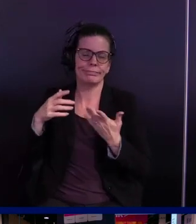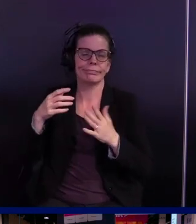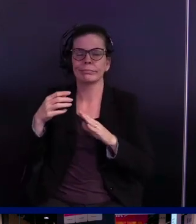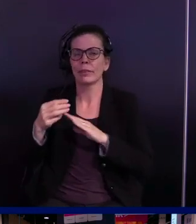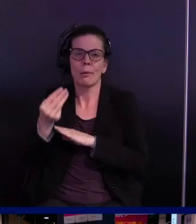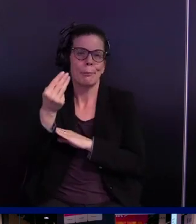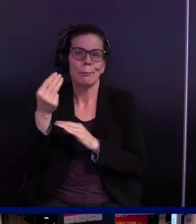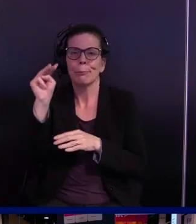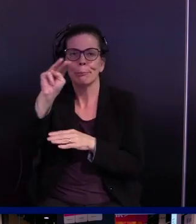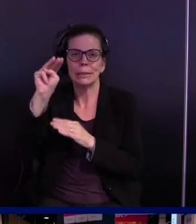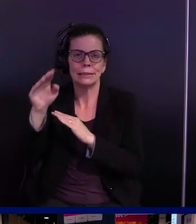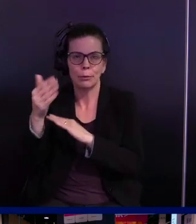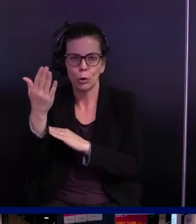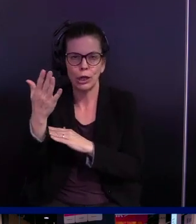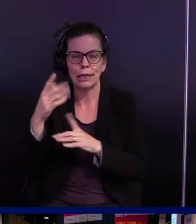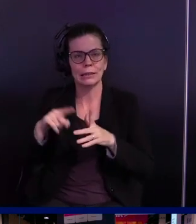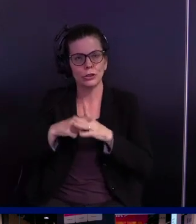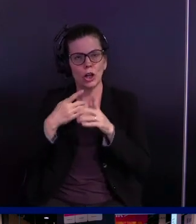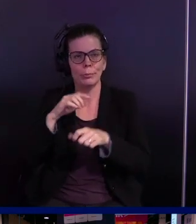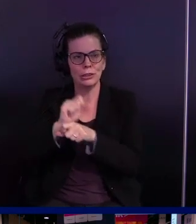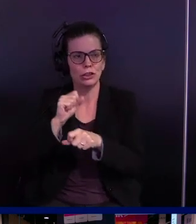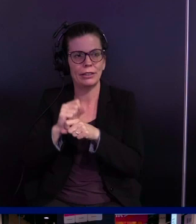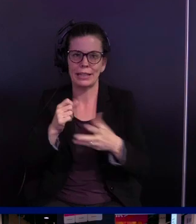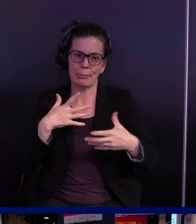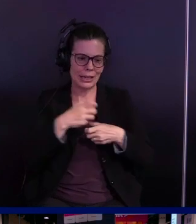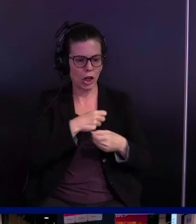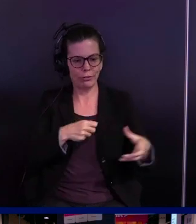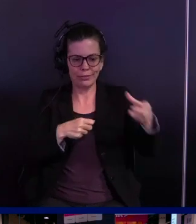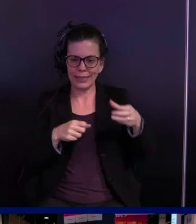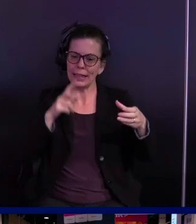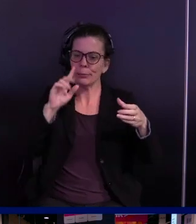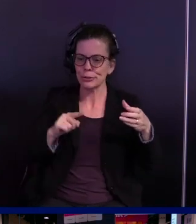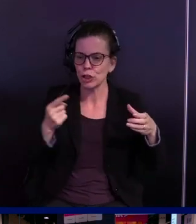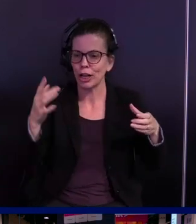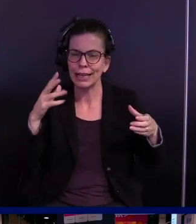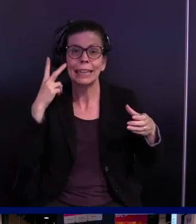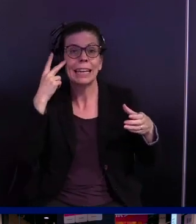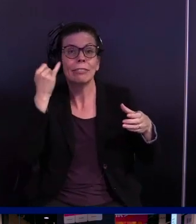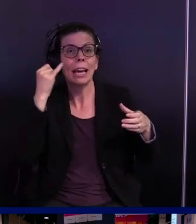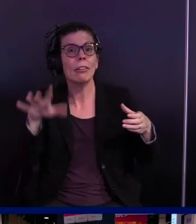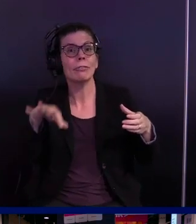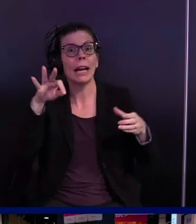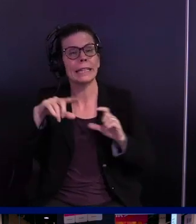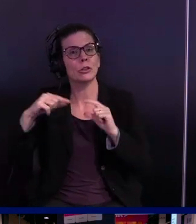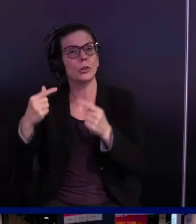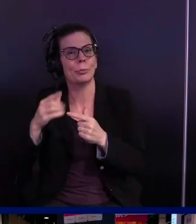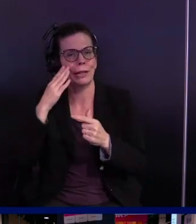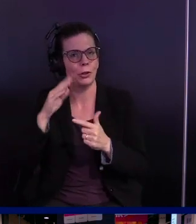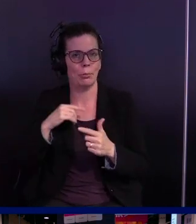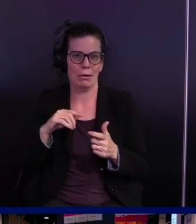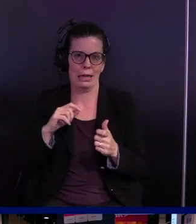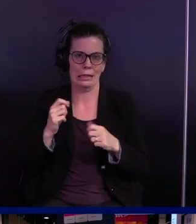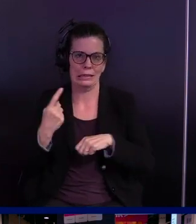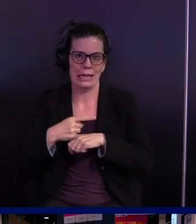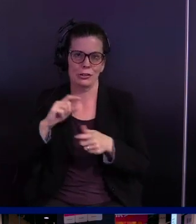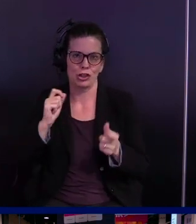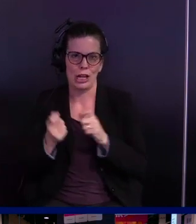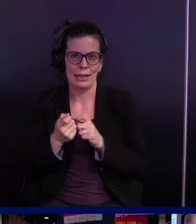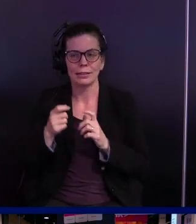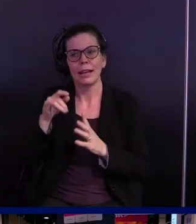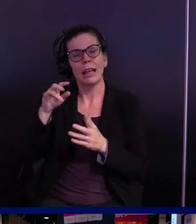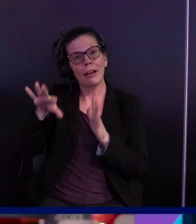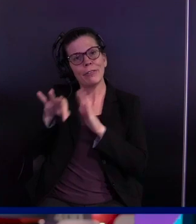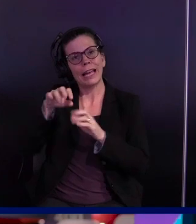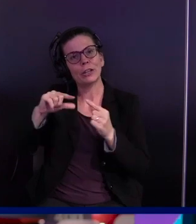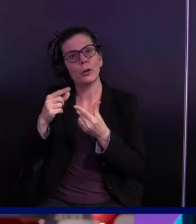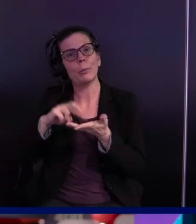is my coffee, right? I get started, get my day going, and I have a finding group. I know my day just kind of changed a little bit, because a finding group means I have something serious to take